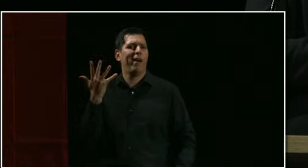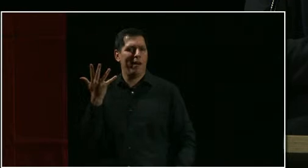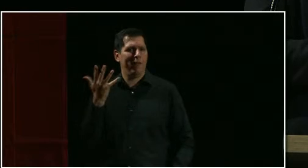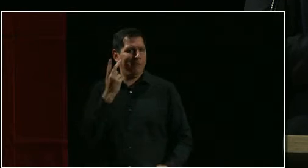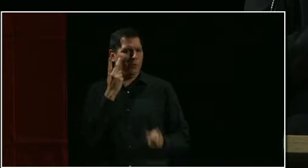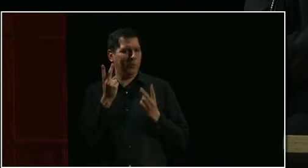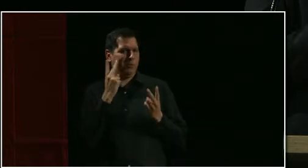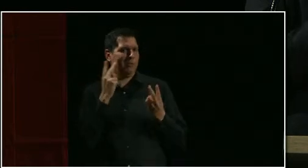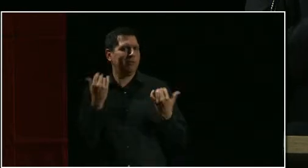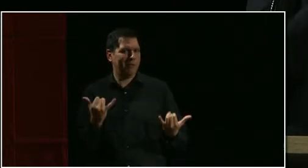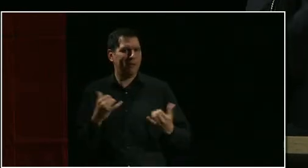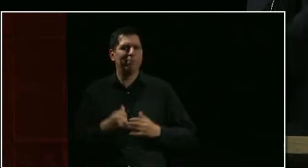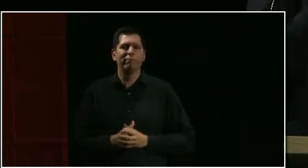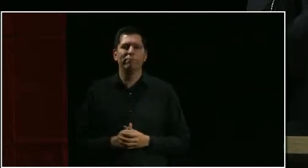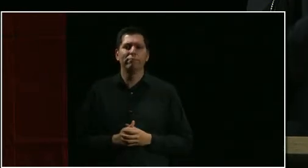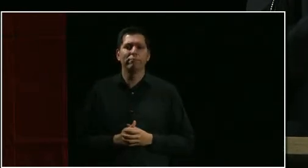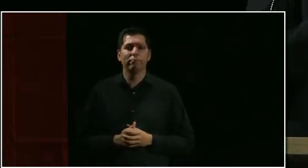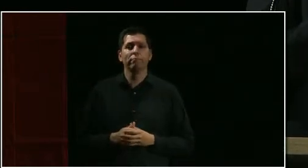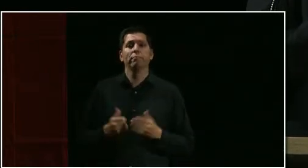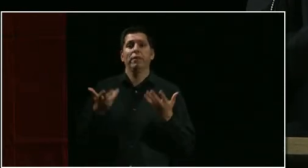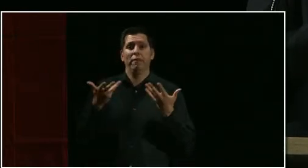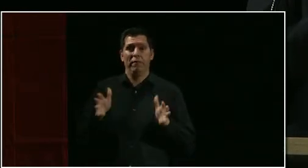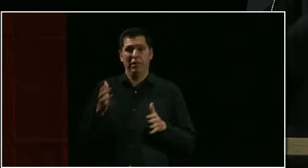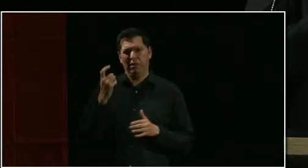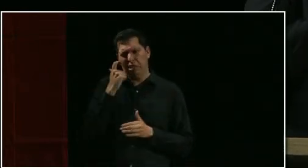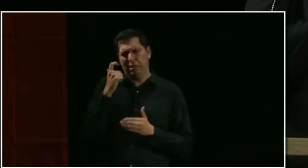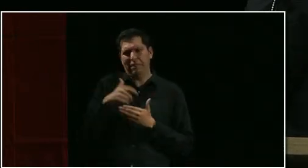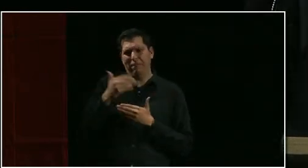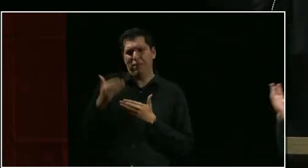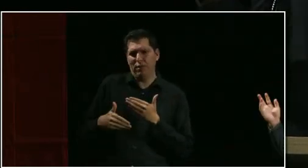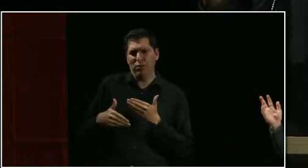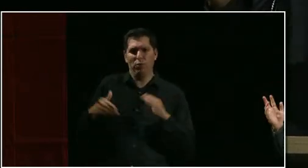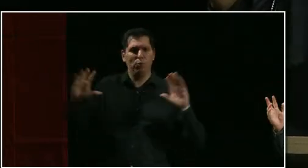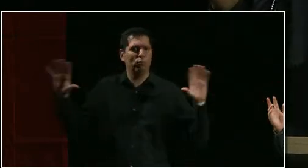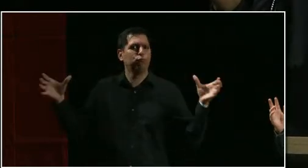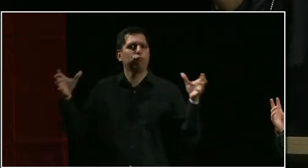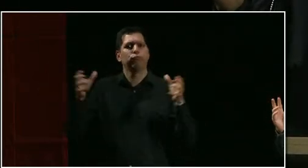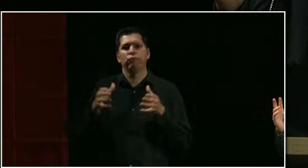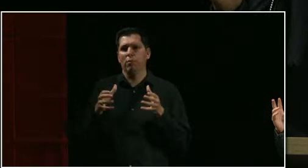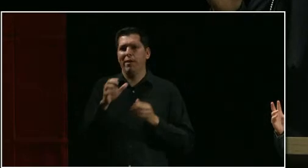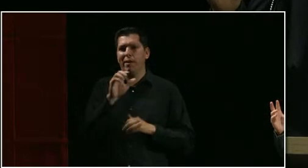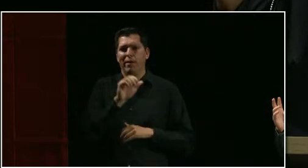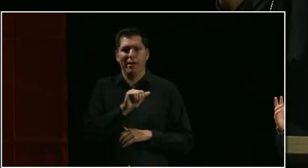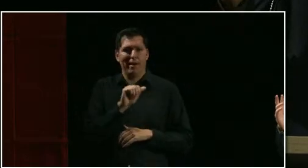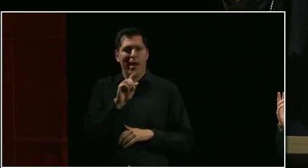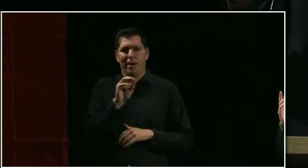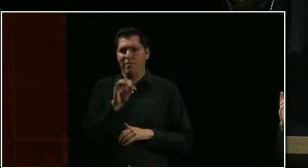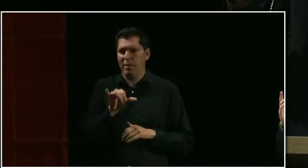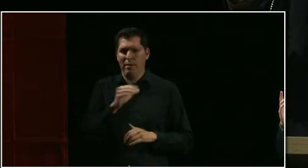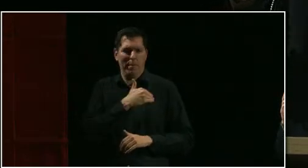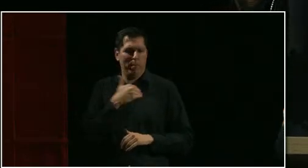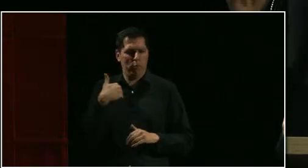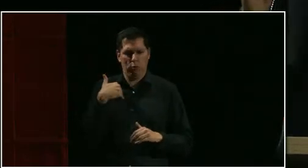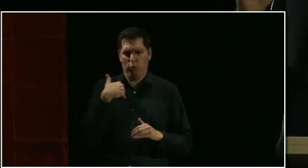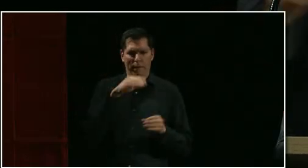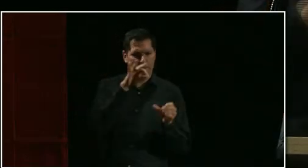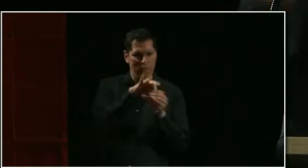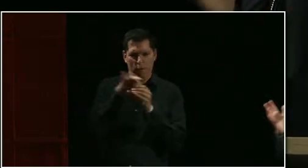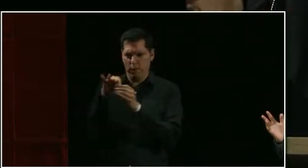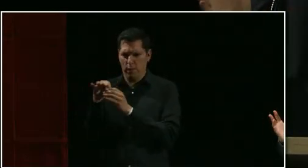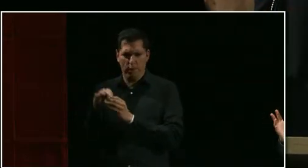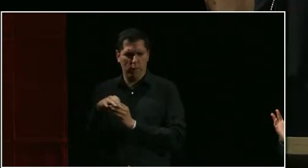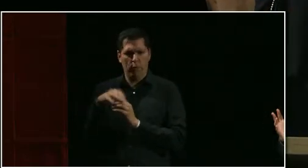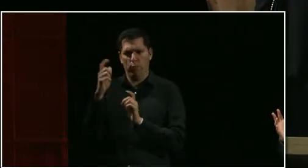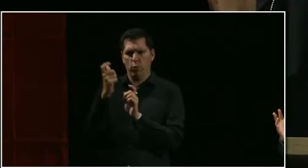today. Then the next step, which just finished, we have then the entire Academy membership then votes on the winner in